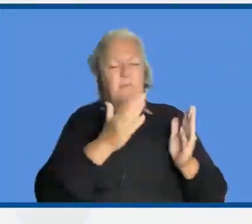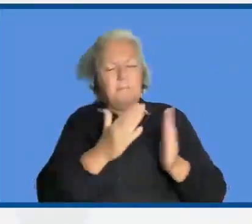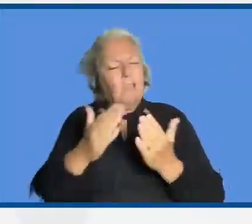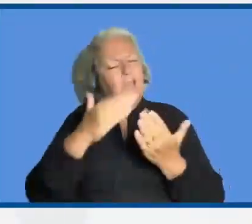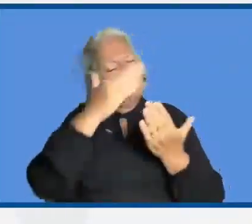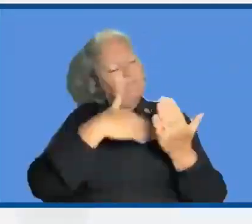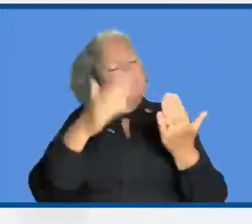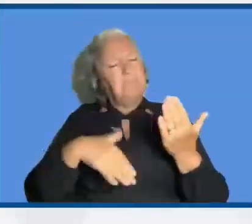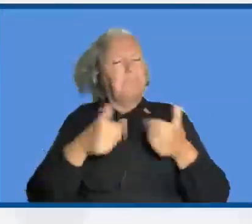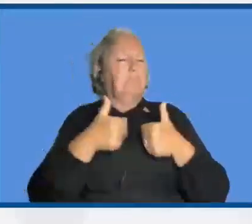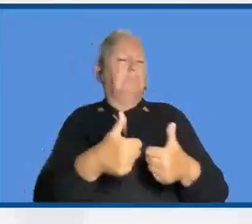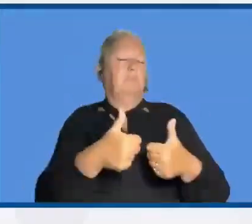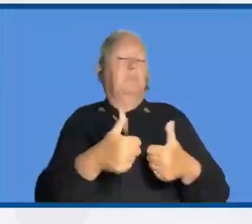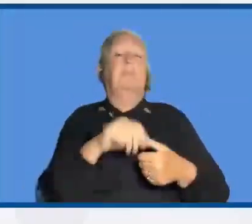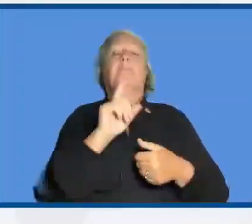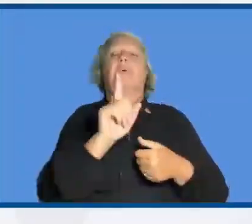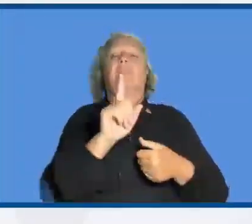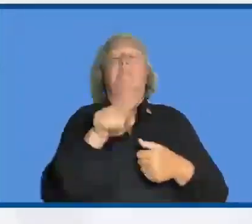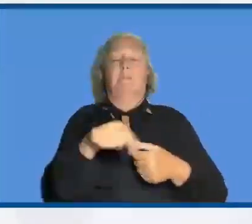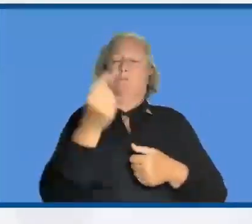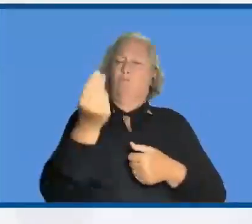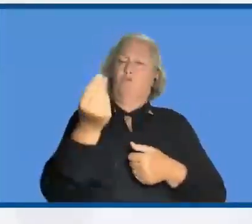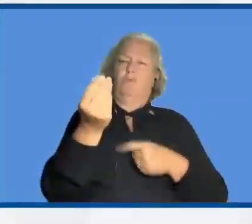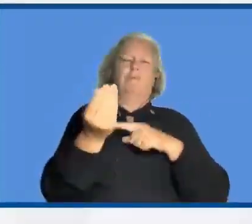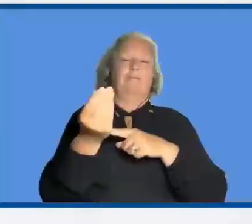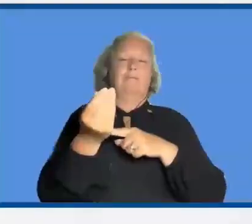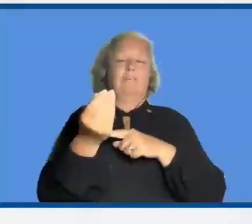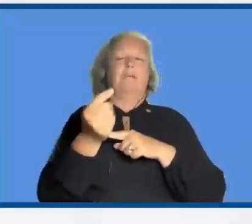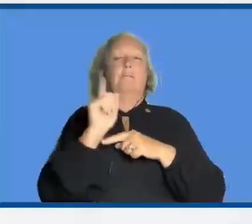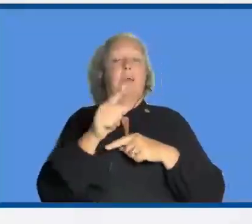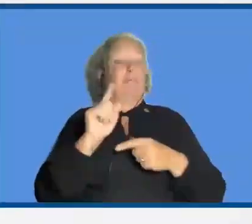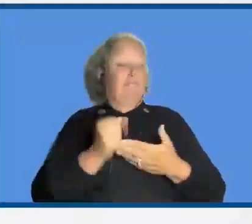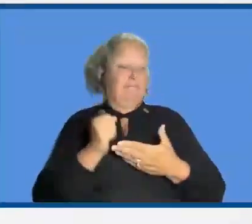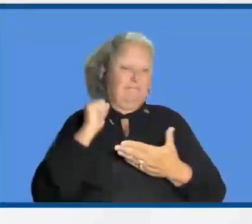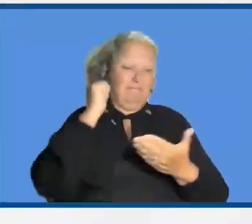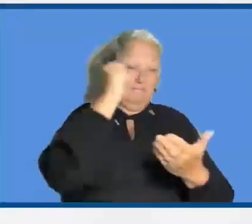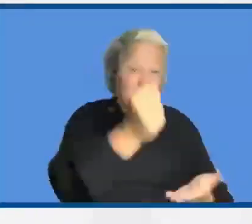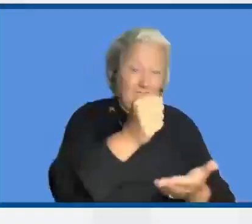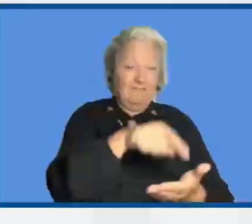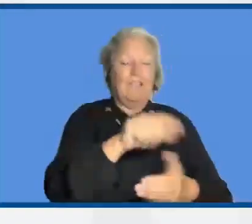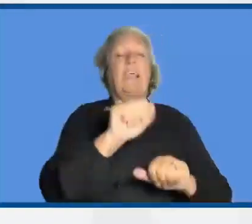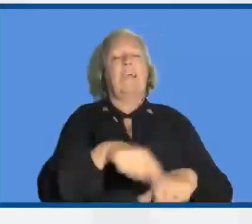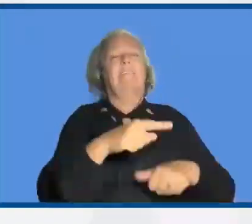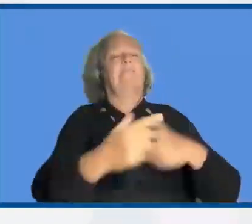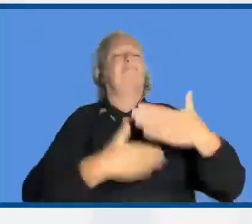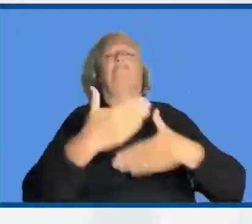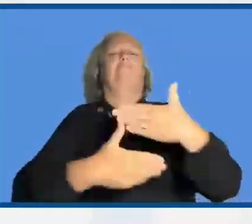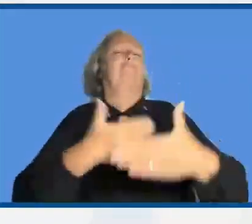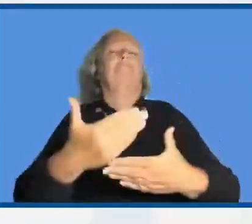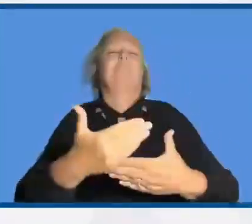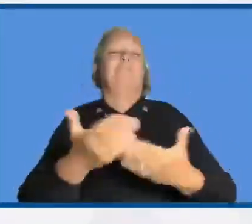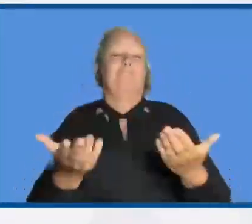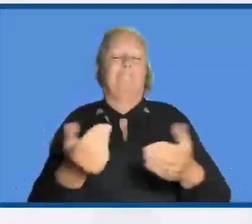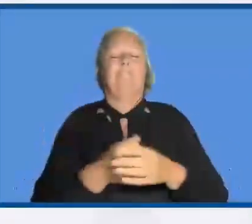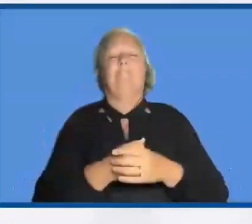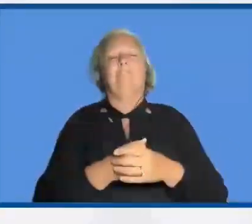forget that money has to be then used to implement those plans. The only thing I would want to say in the final minute